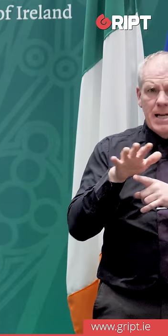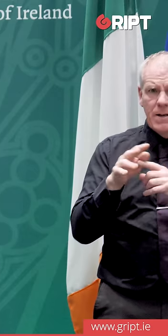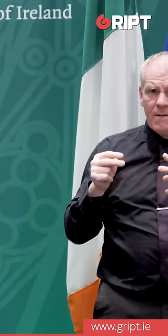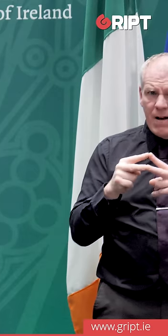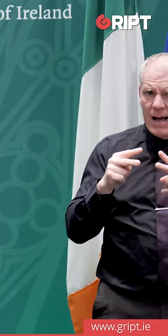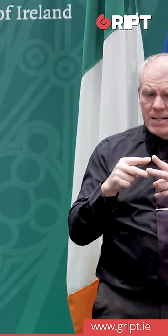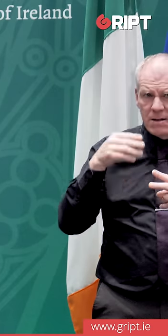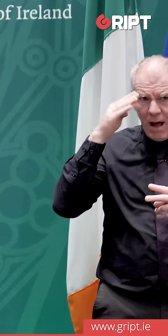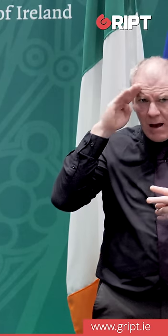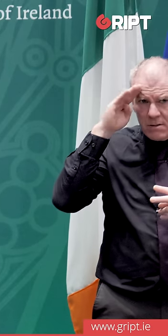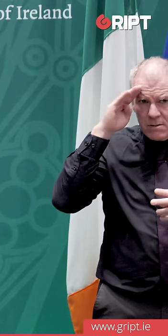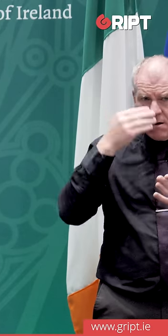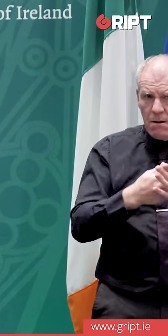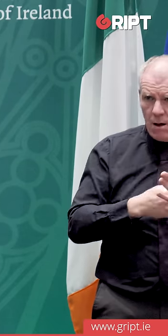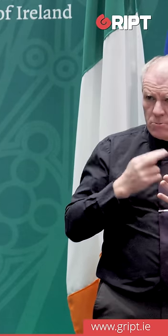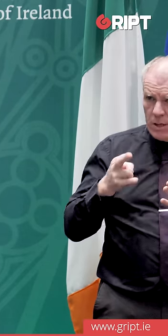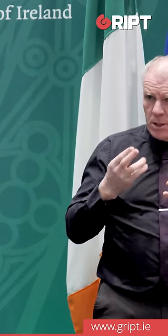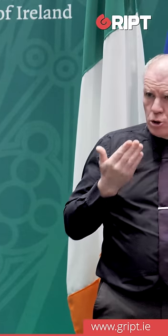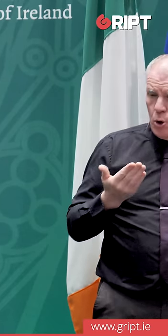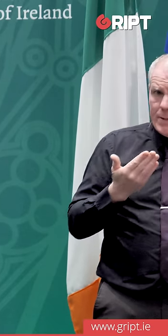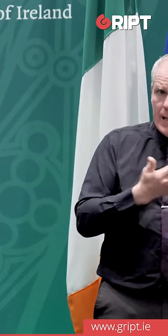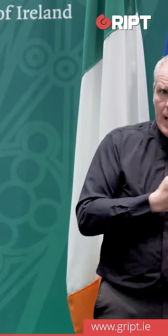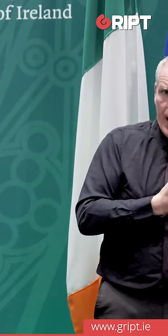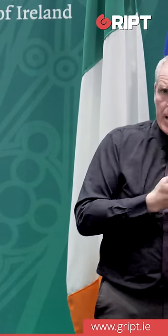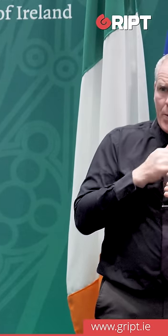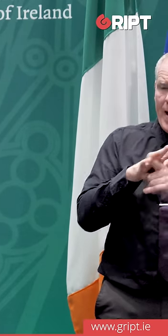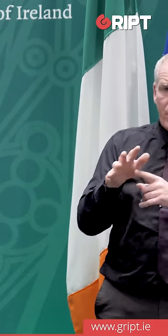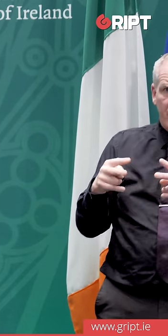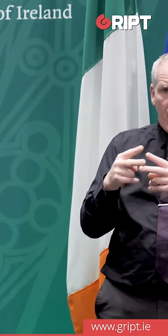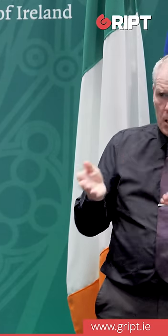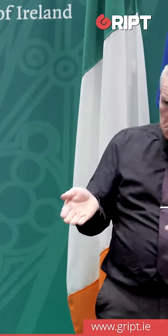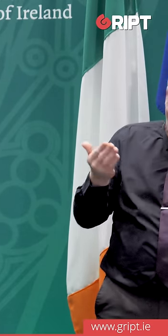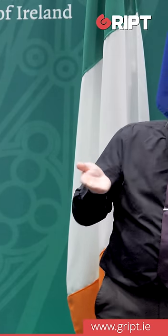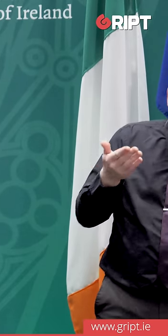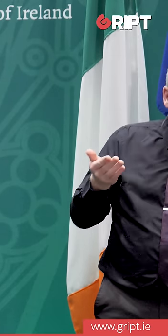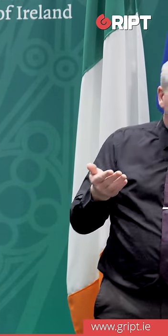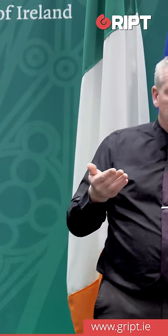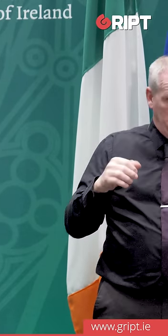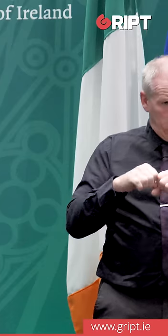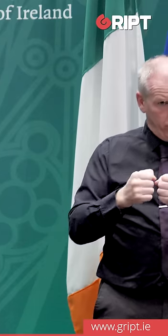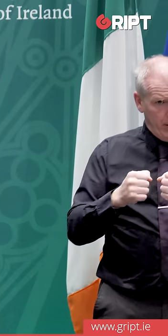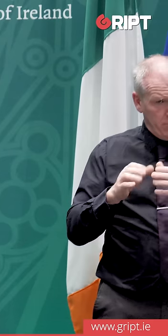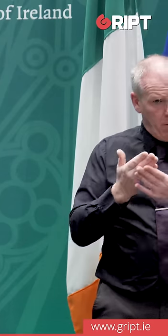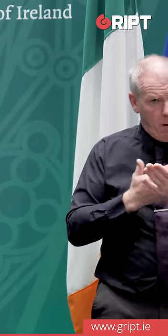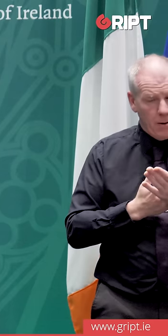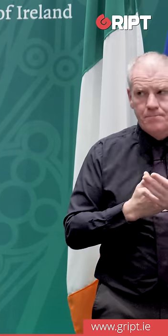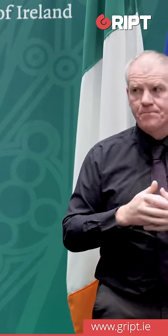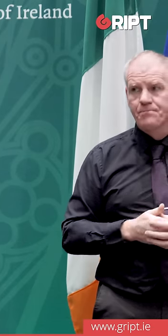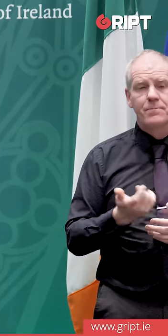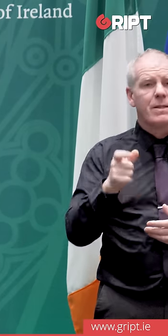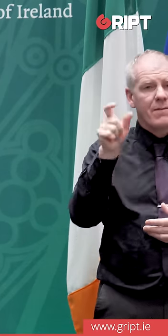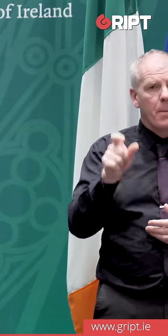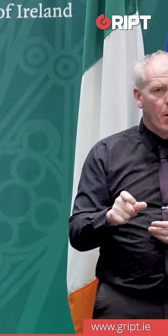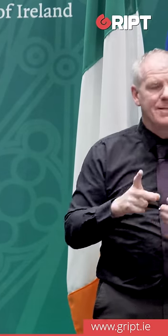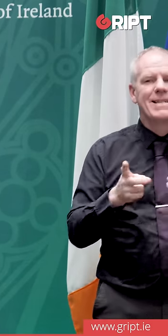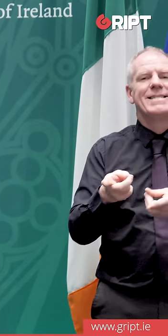violence in Irish. Is it currently legal to incite violence? If somebody was to do that, would that not be in breach of Irish law? Obviously, if somebody commits